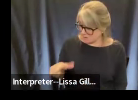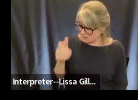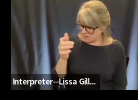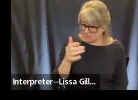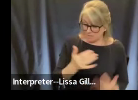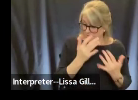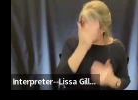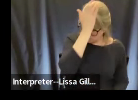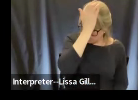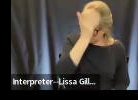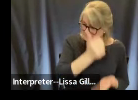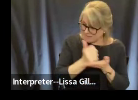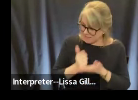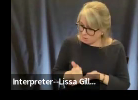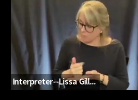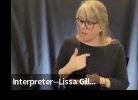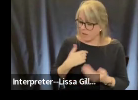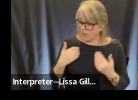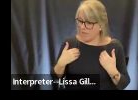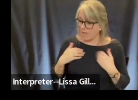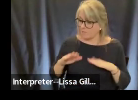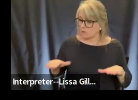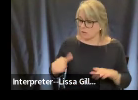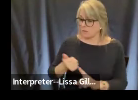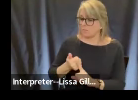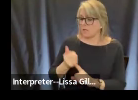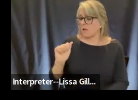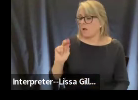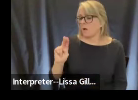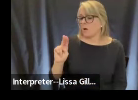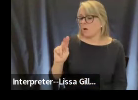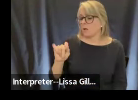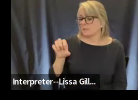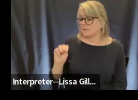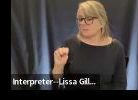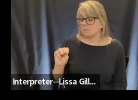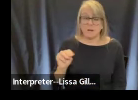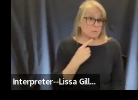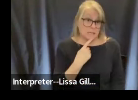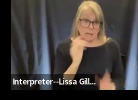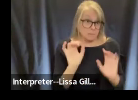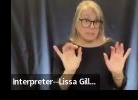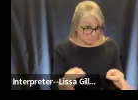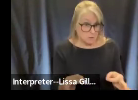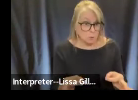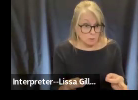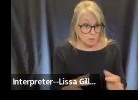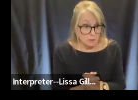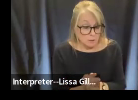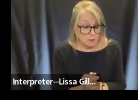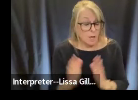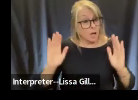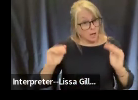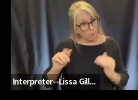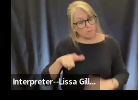to help install? I have a child with autism. I would say absolutely. And I would hope that